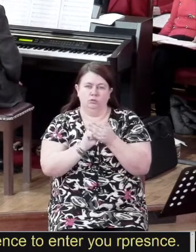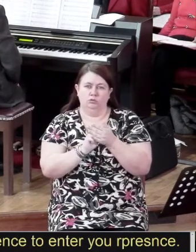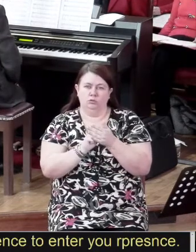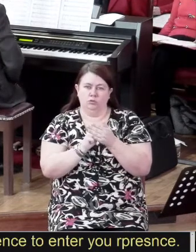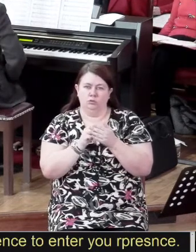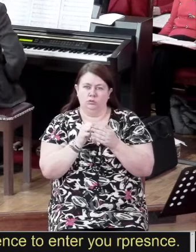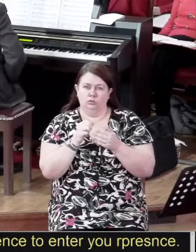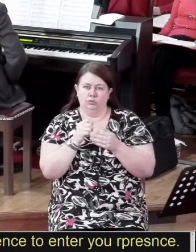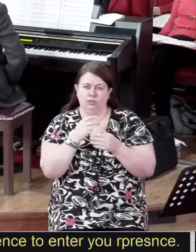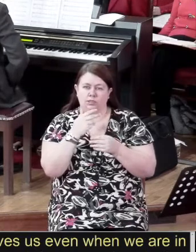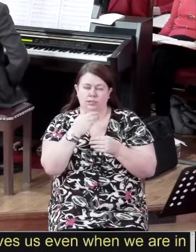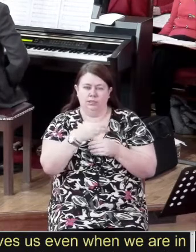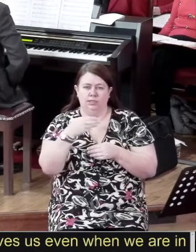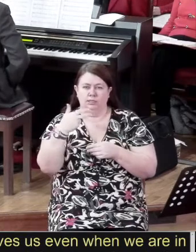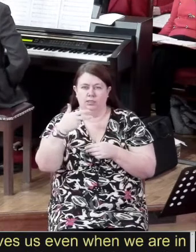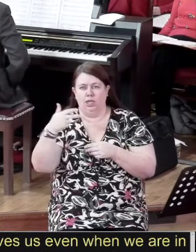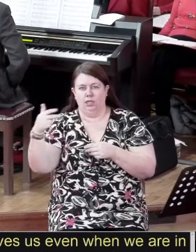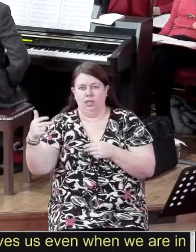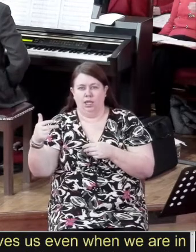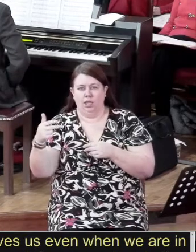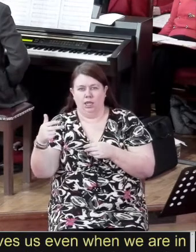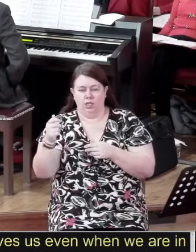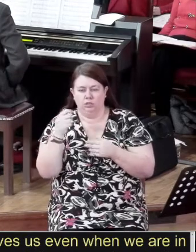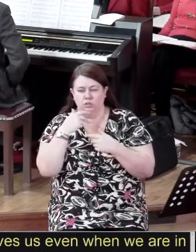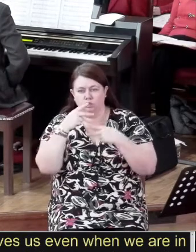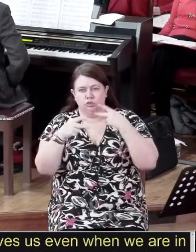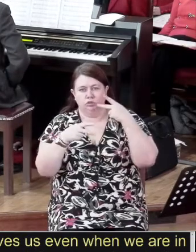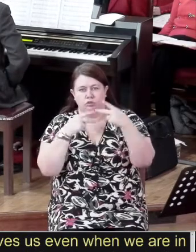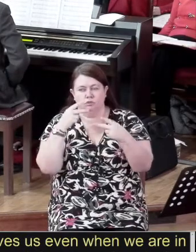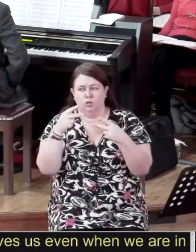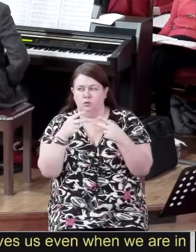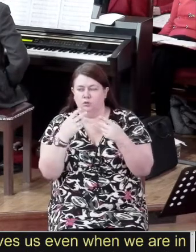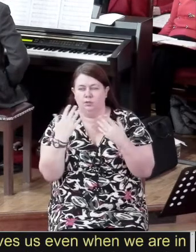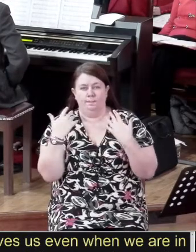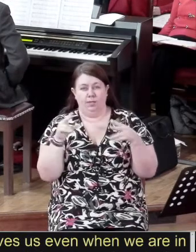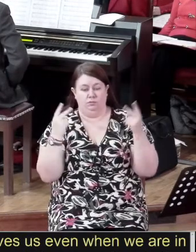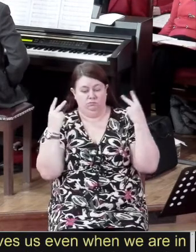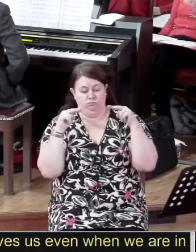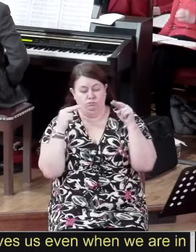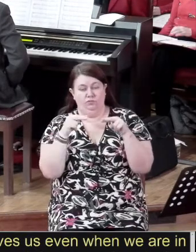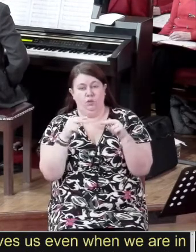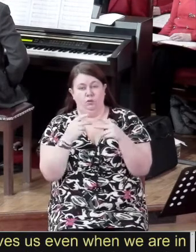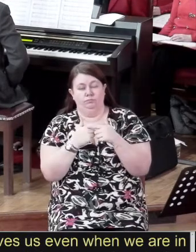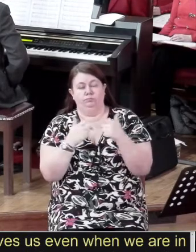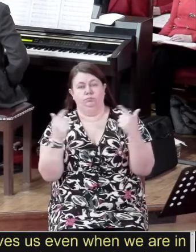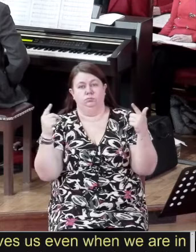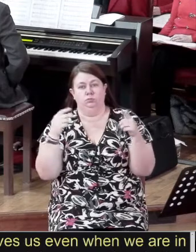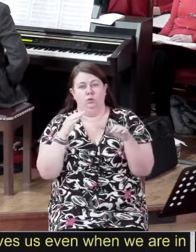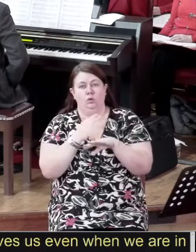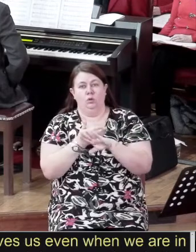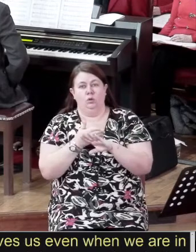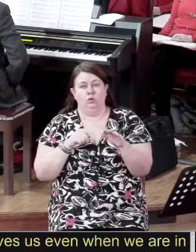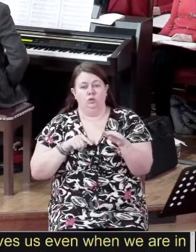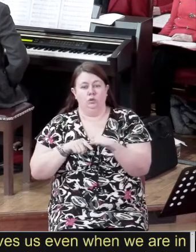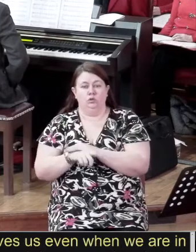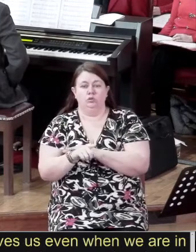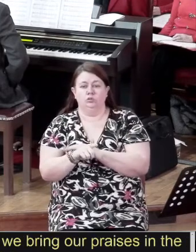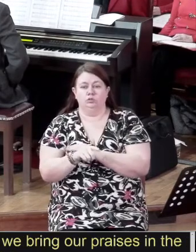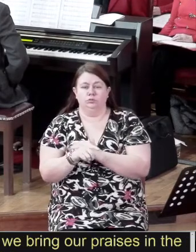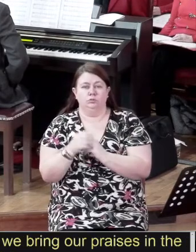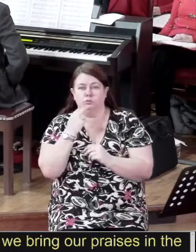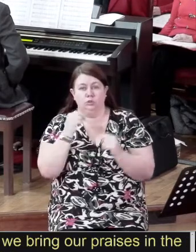Very popular. On YouTube it's to be seen, thousands and thousands of views on YouTube. We don't need to wait for